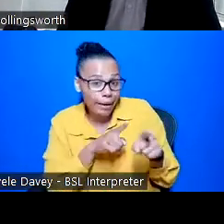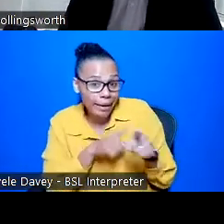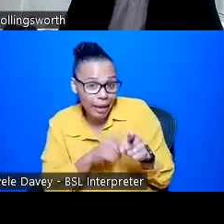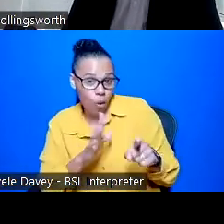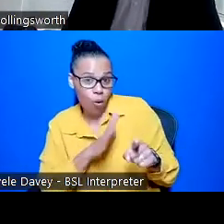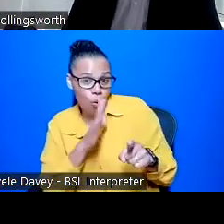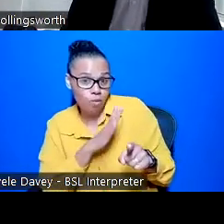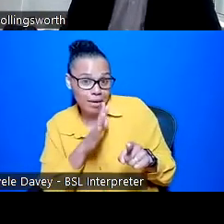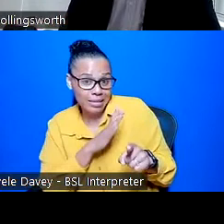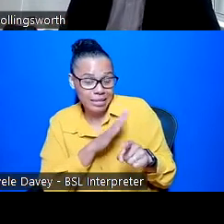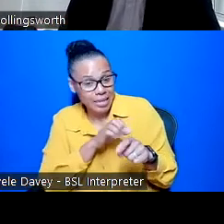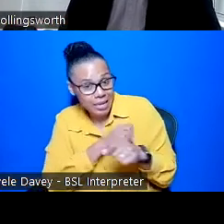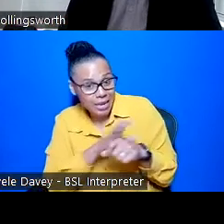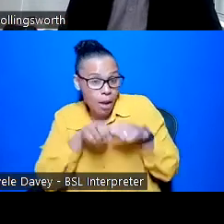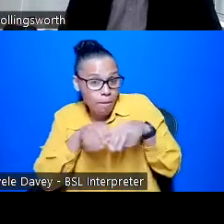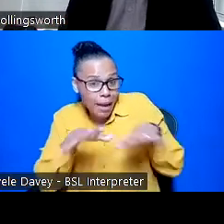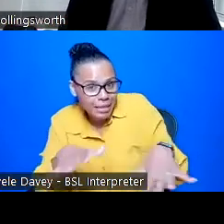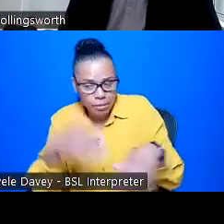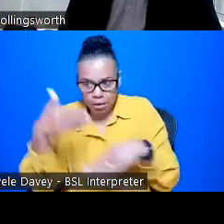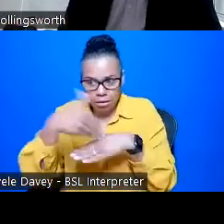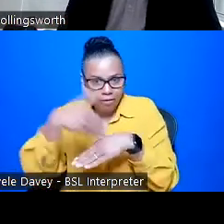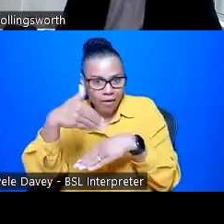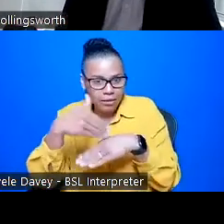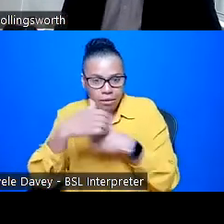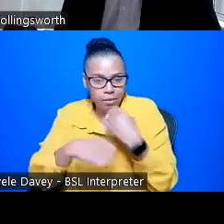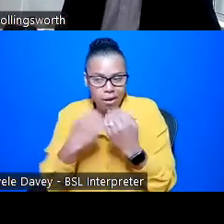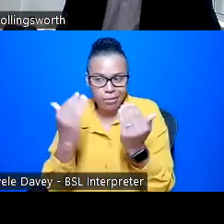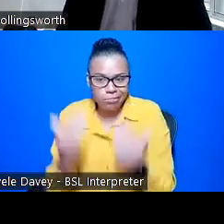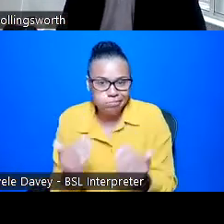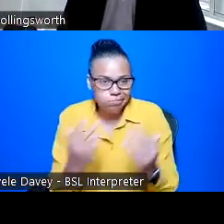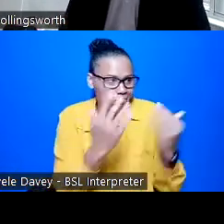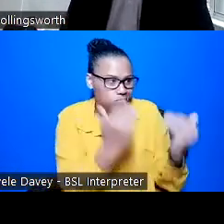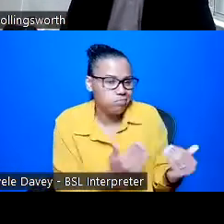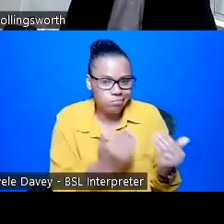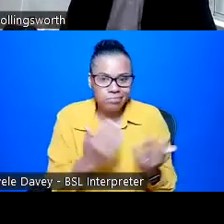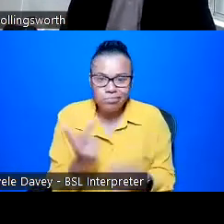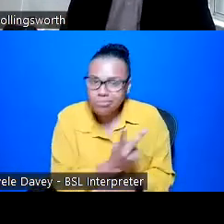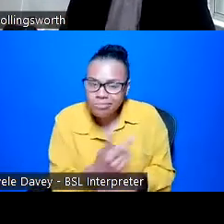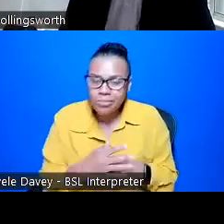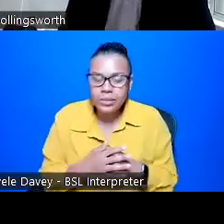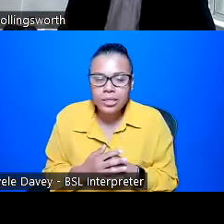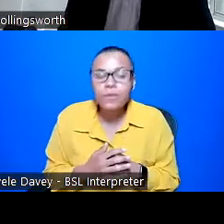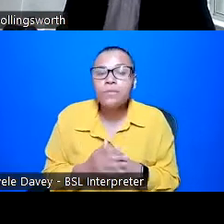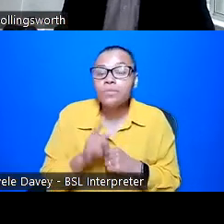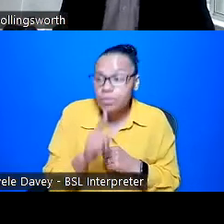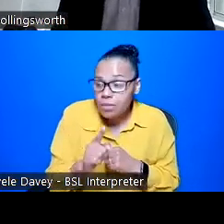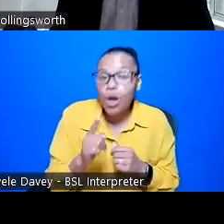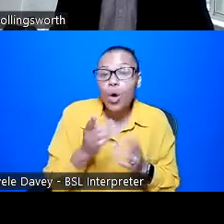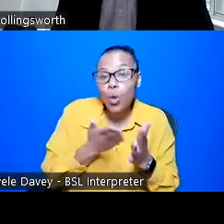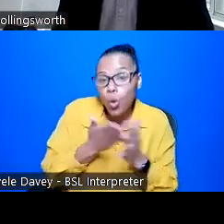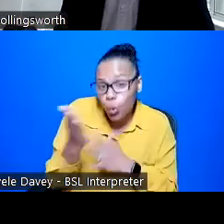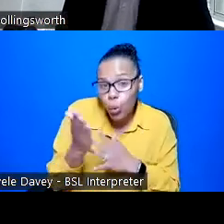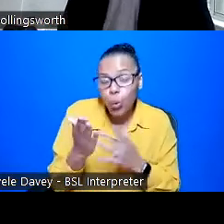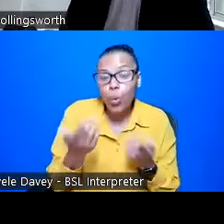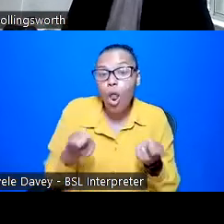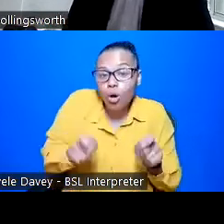stark inequality in relation to the overall levels. And actually the thing that strikes me the most is that over the pandemic, in the period that